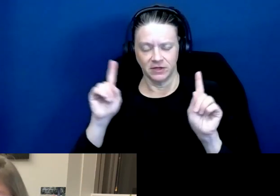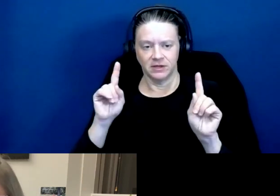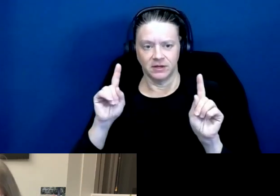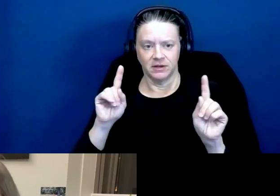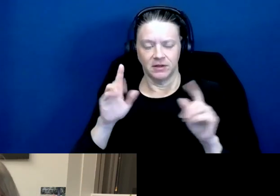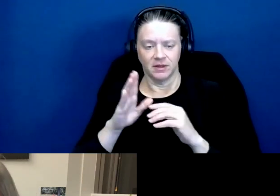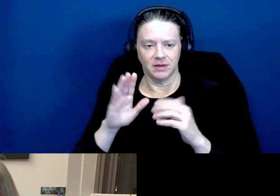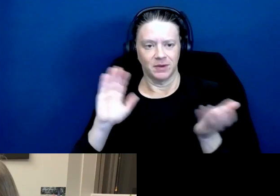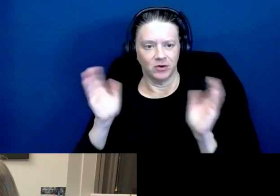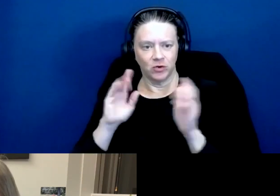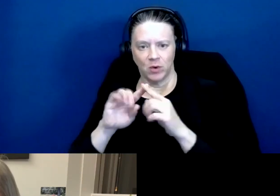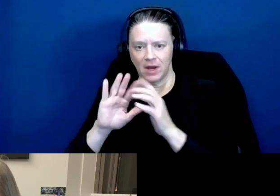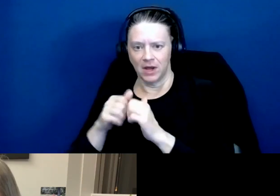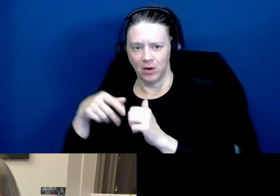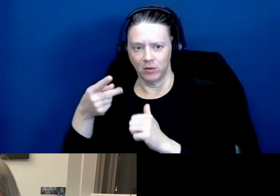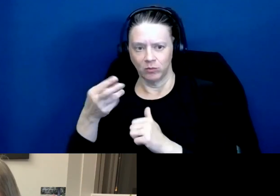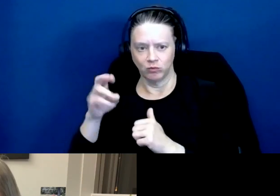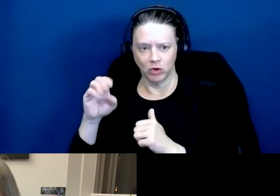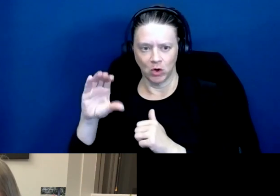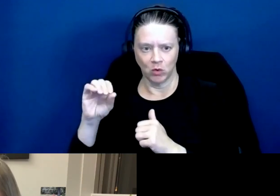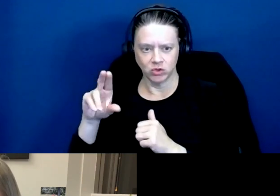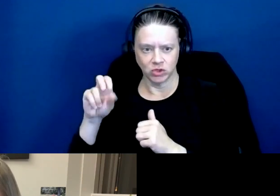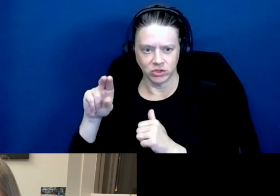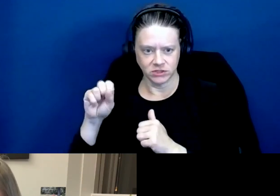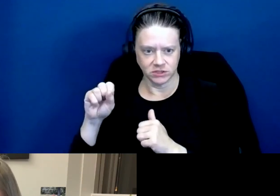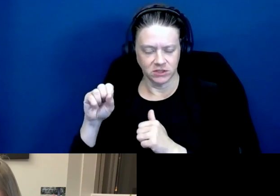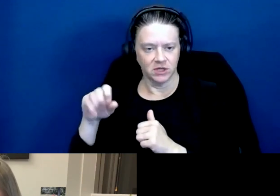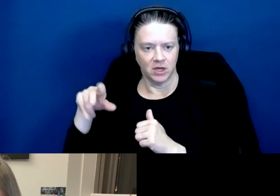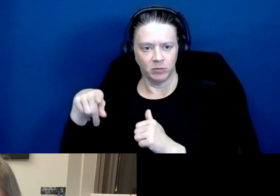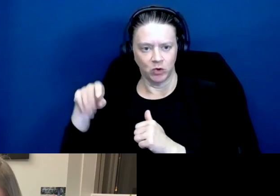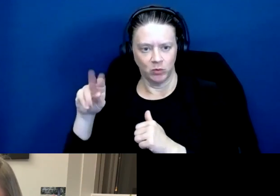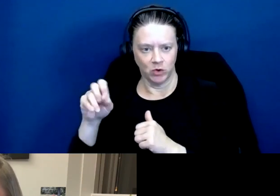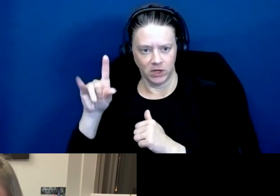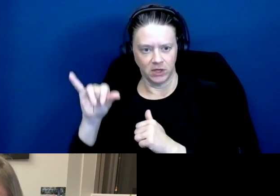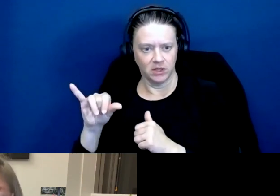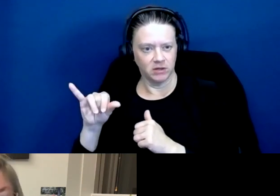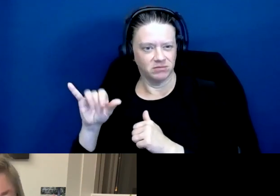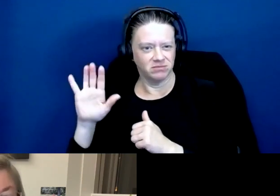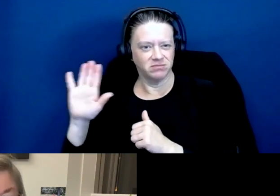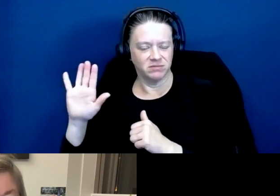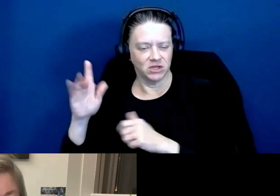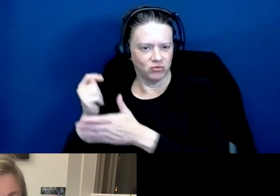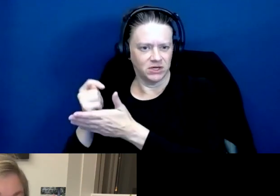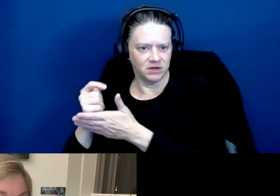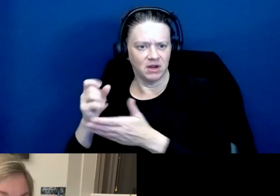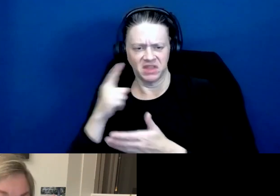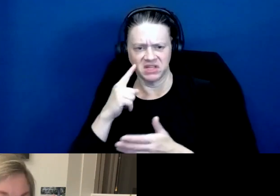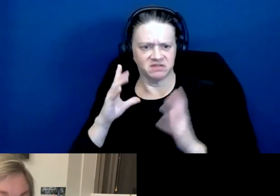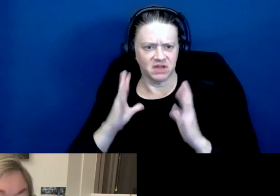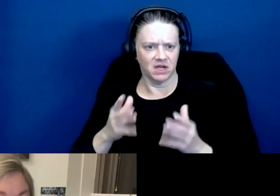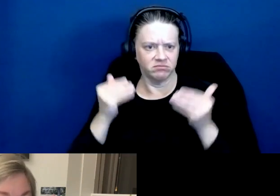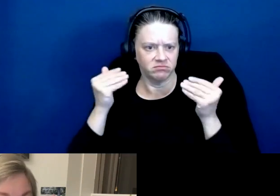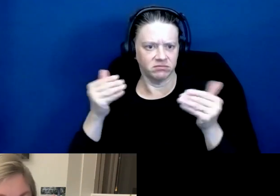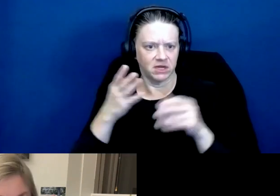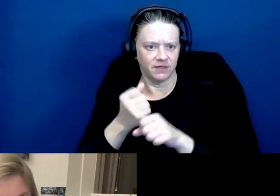is treated. So I think it's safe for your child who's being treated for precocious puberty to get the vaccine. Thanks. And